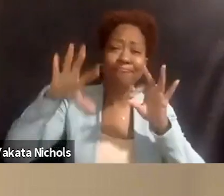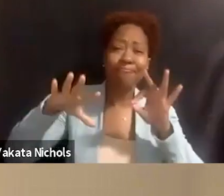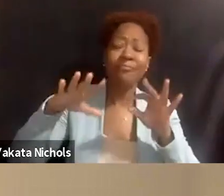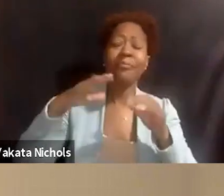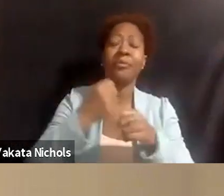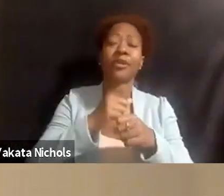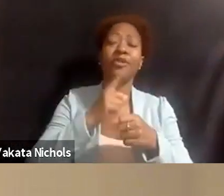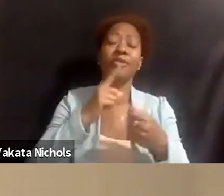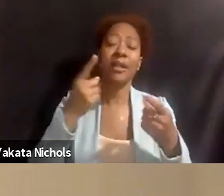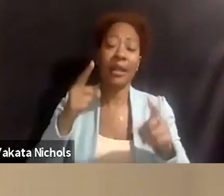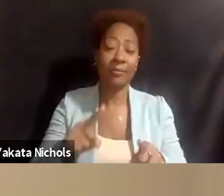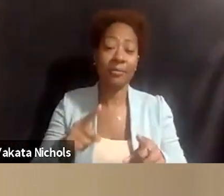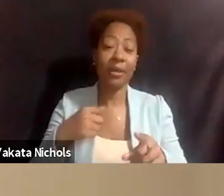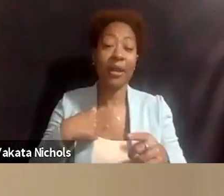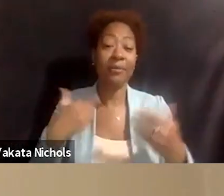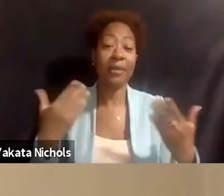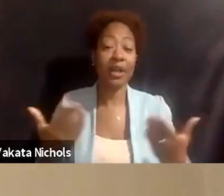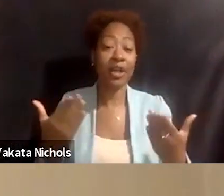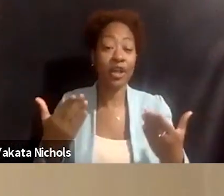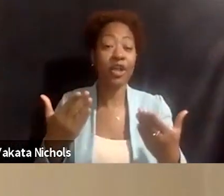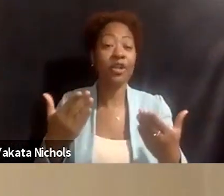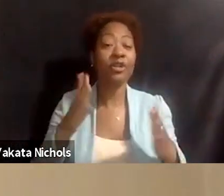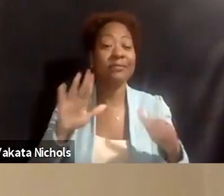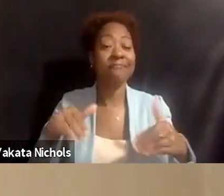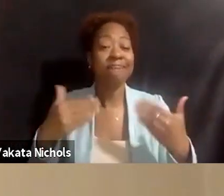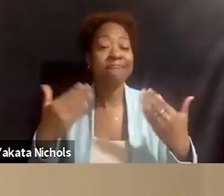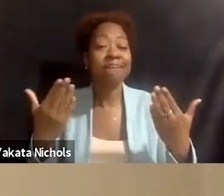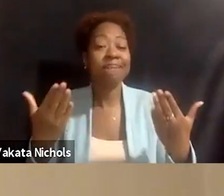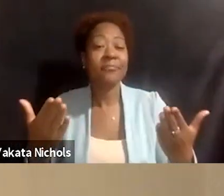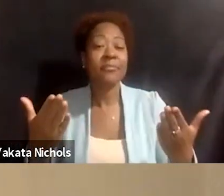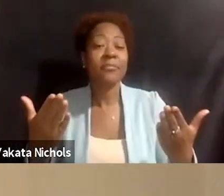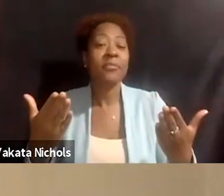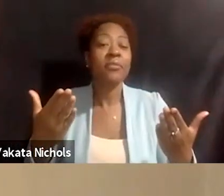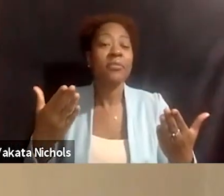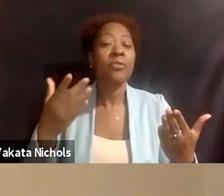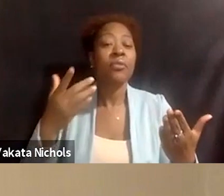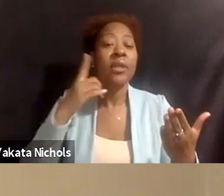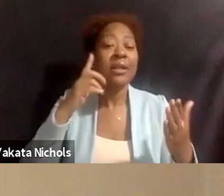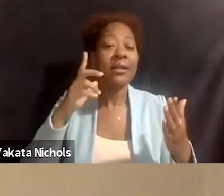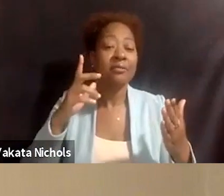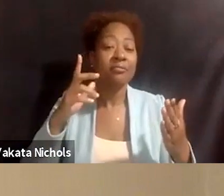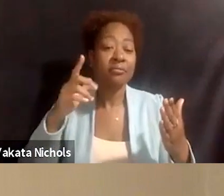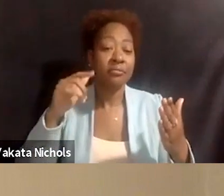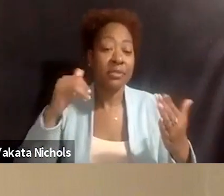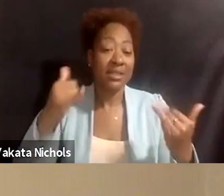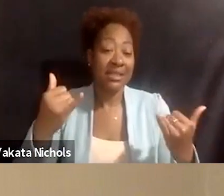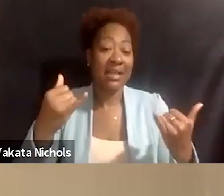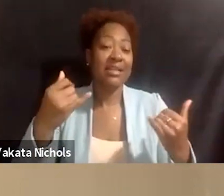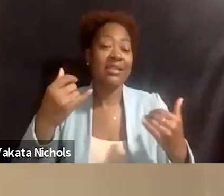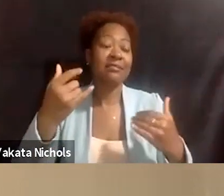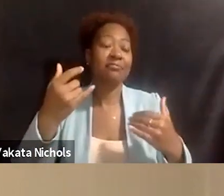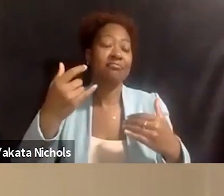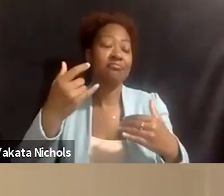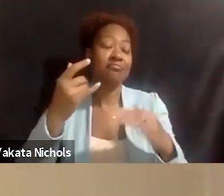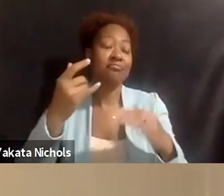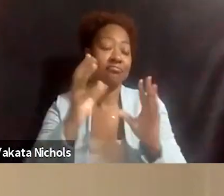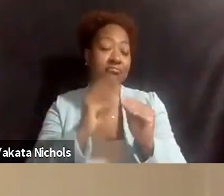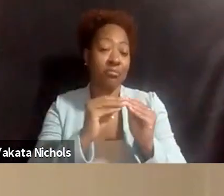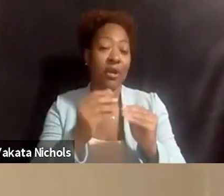Invisible Disabilities in the Classroom, Visions from 3 Perspectives. We have 3 amazing speakers for you